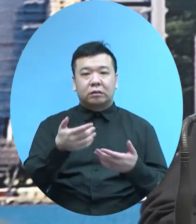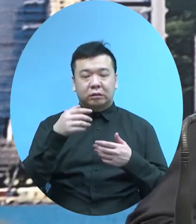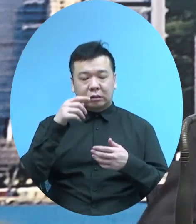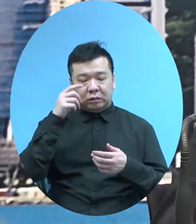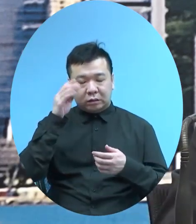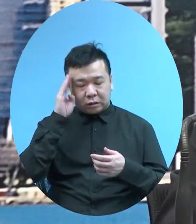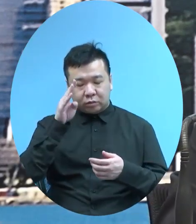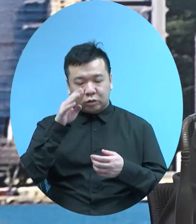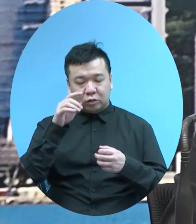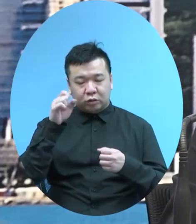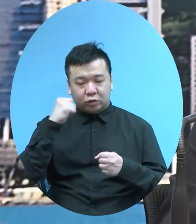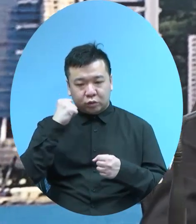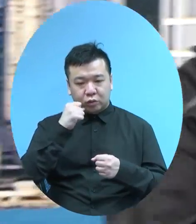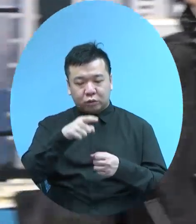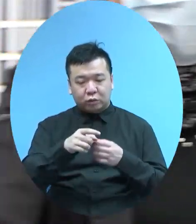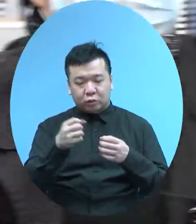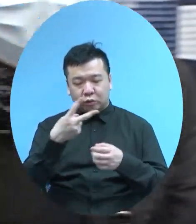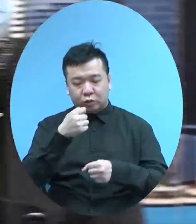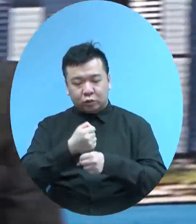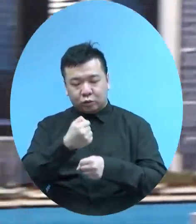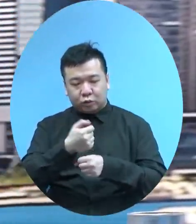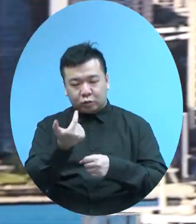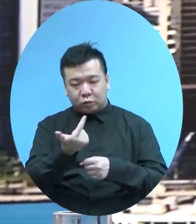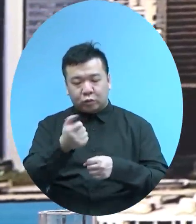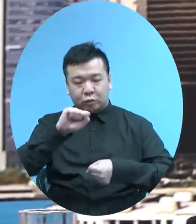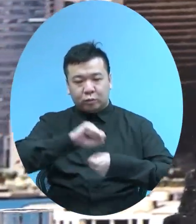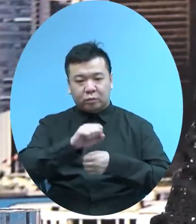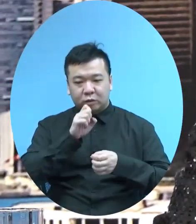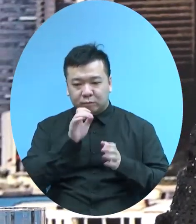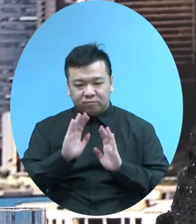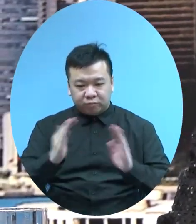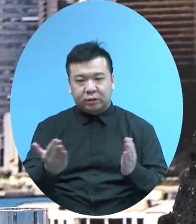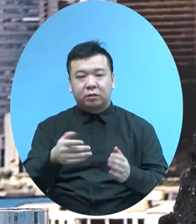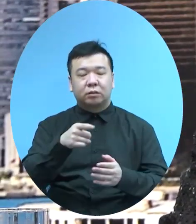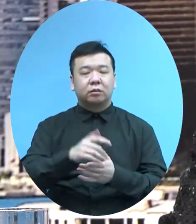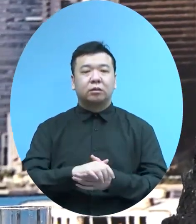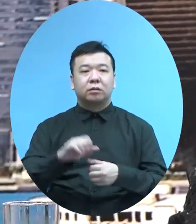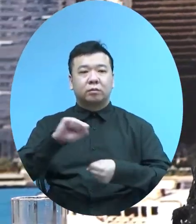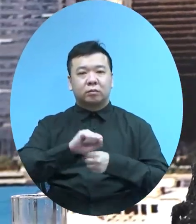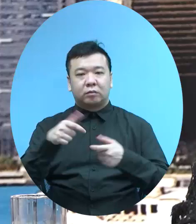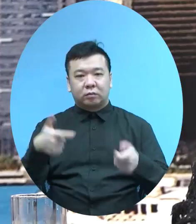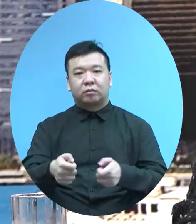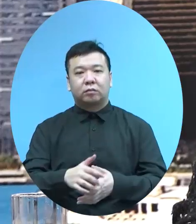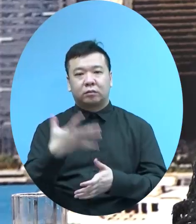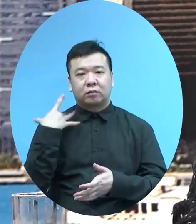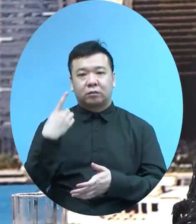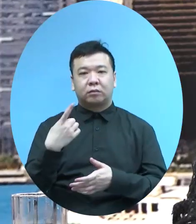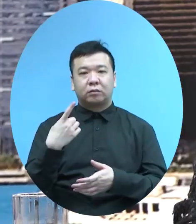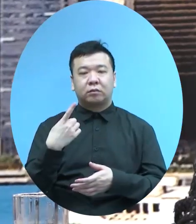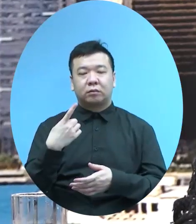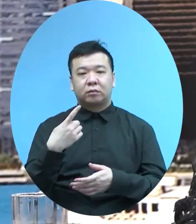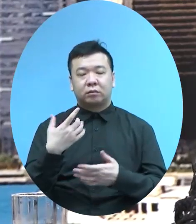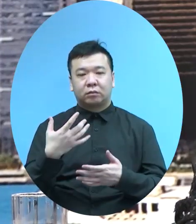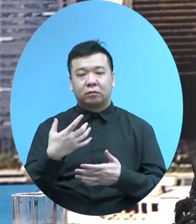Okay, thank you. So I understand this question was asked yesterday in the conference or in the press